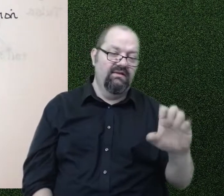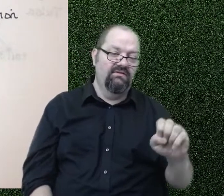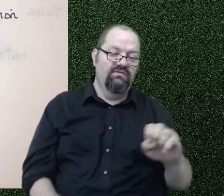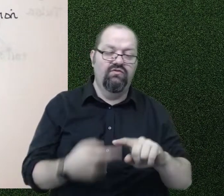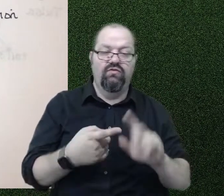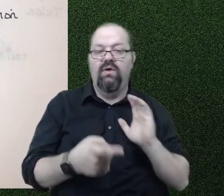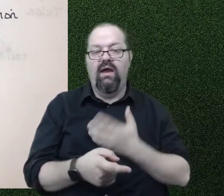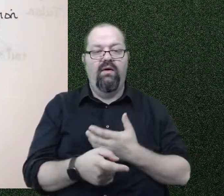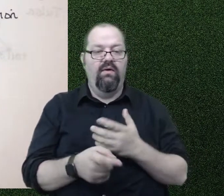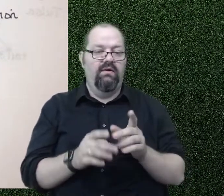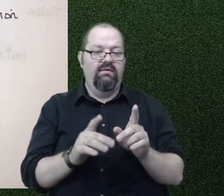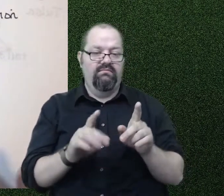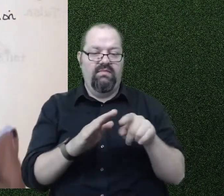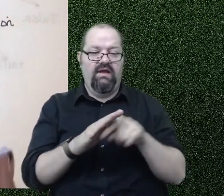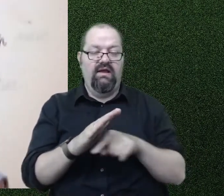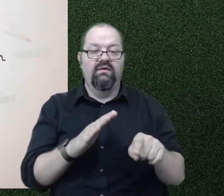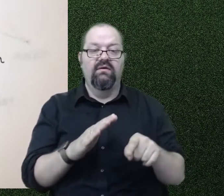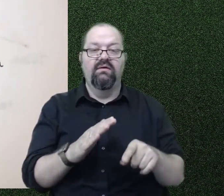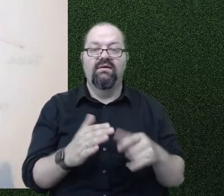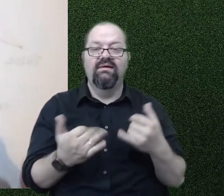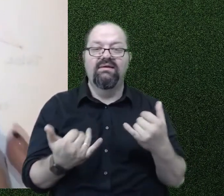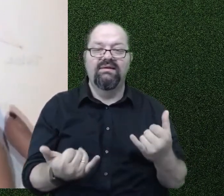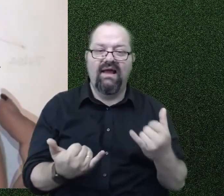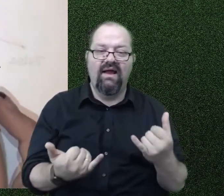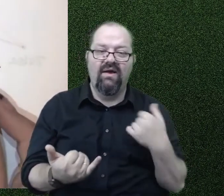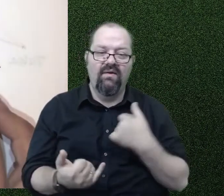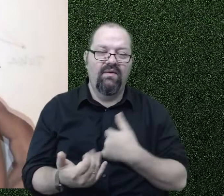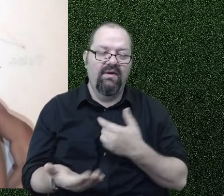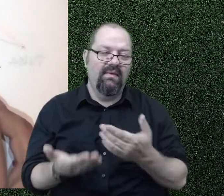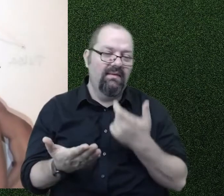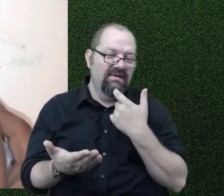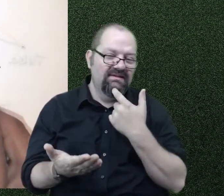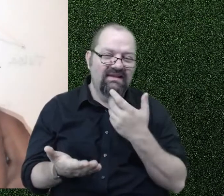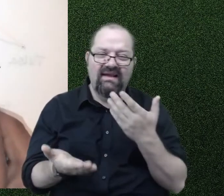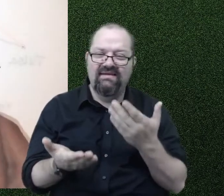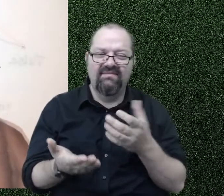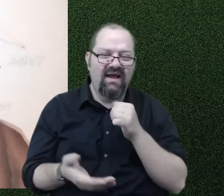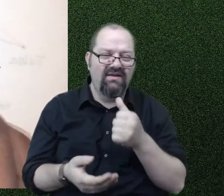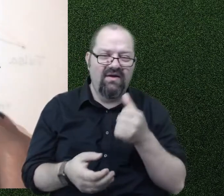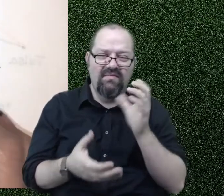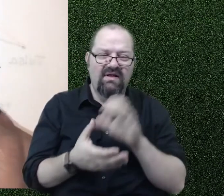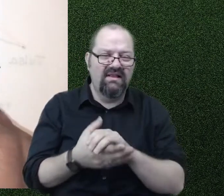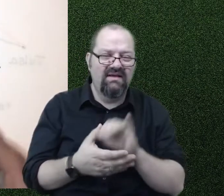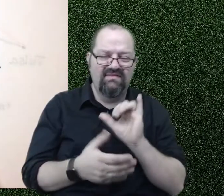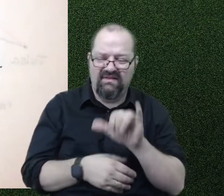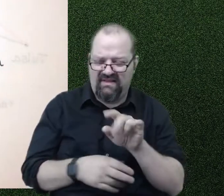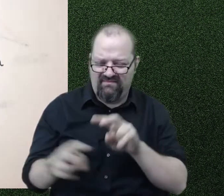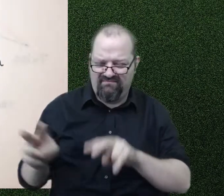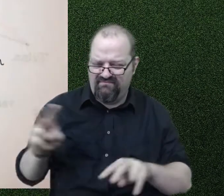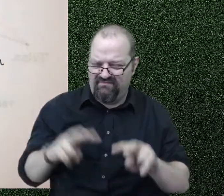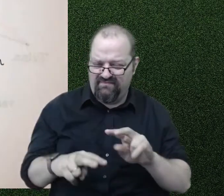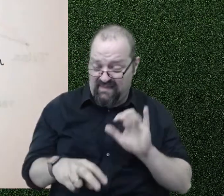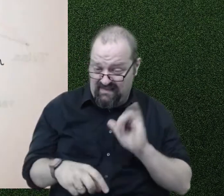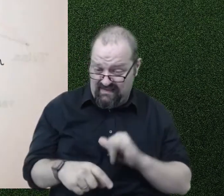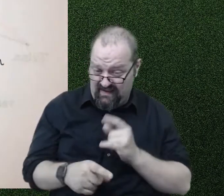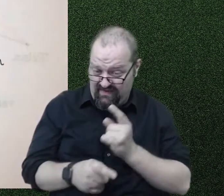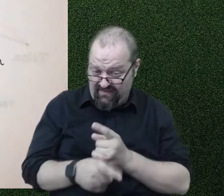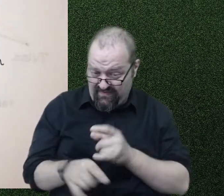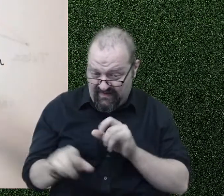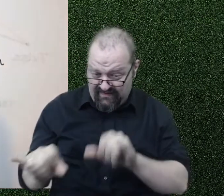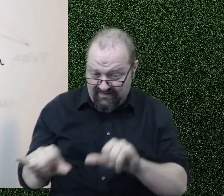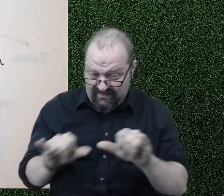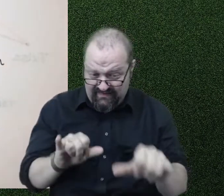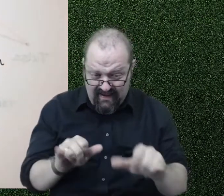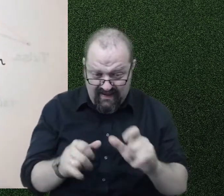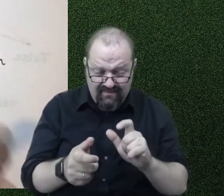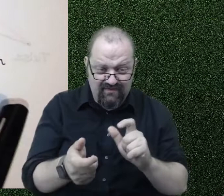might say to yourself, Miss Townsend, I'm not 100% sure that I believe that multiplying those components by C is the same as changing the